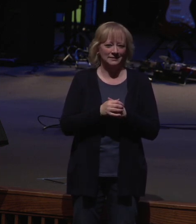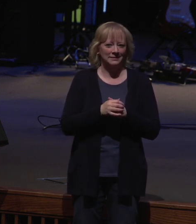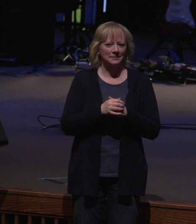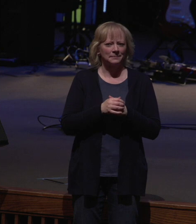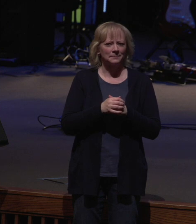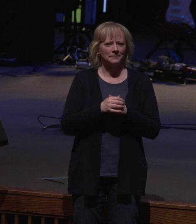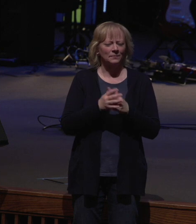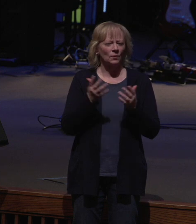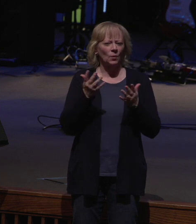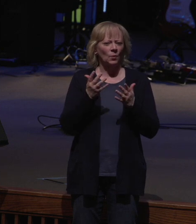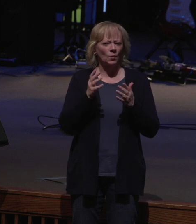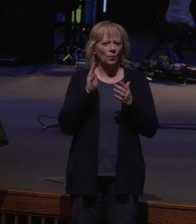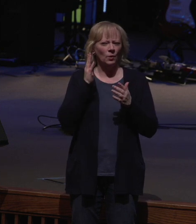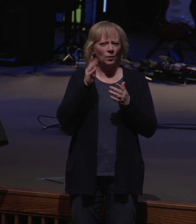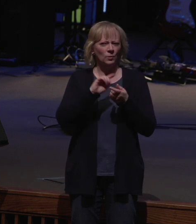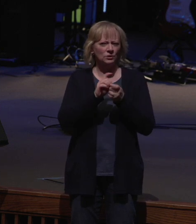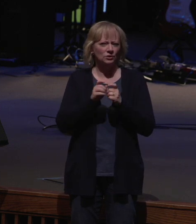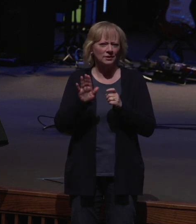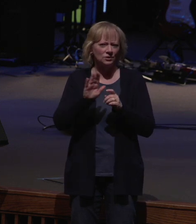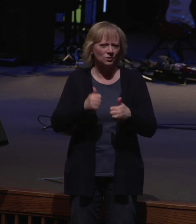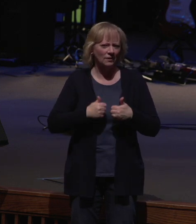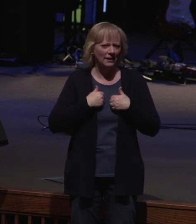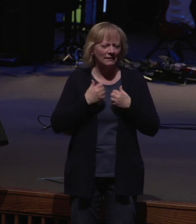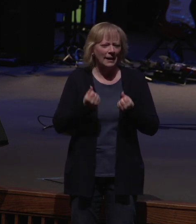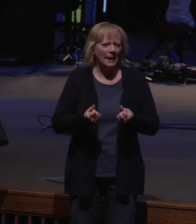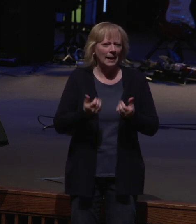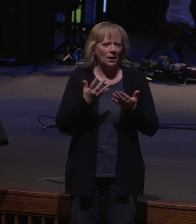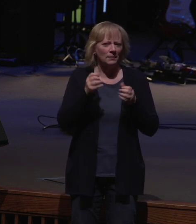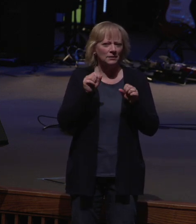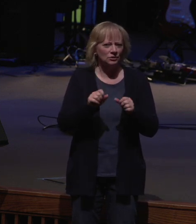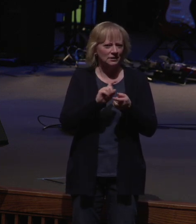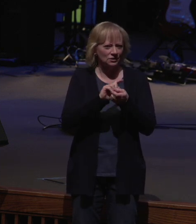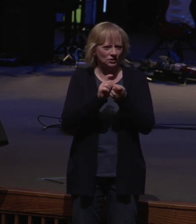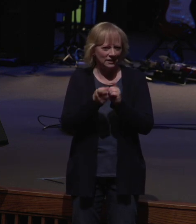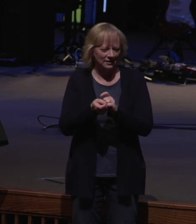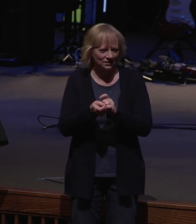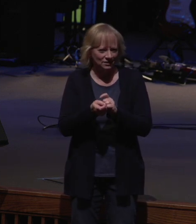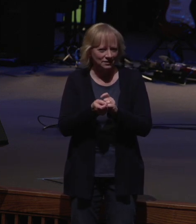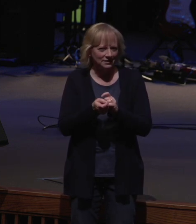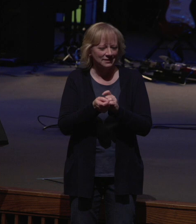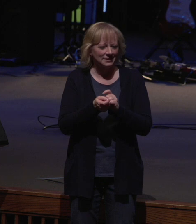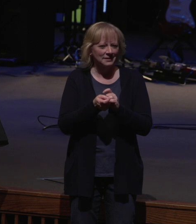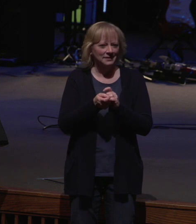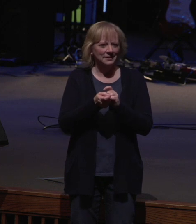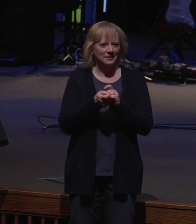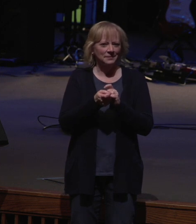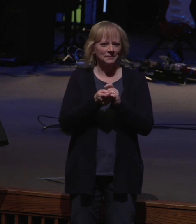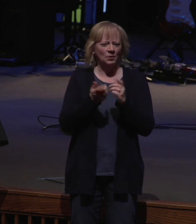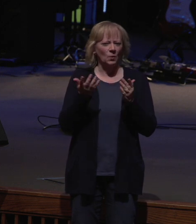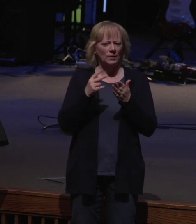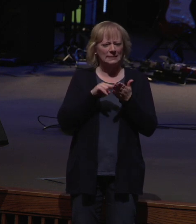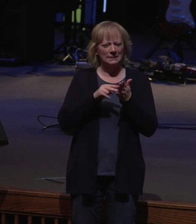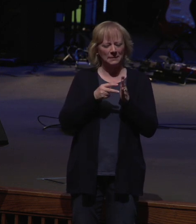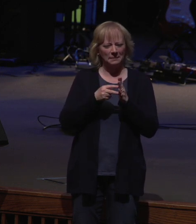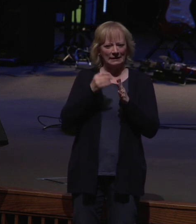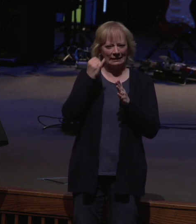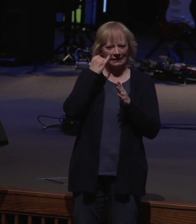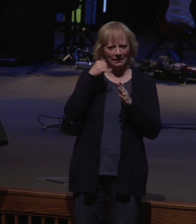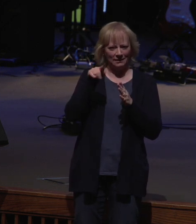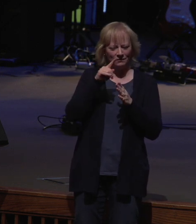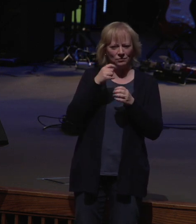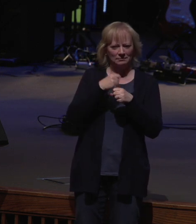What would change? How much would change? And what might it look like to commit to him afresh?